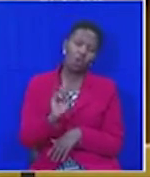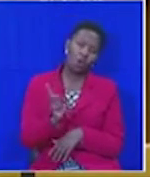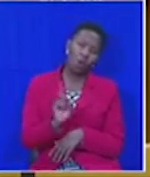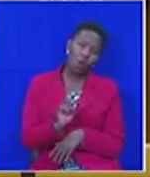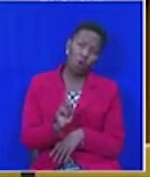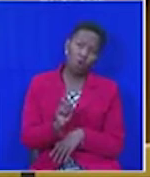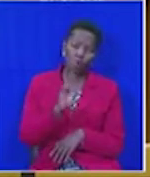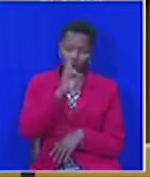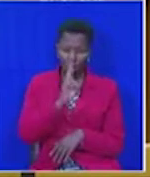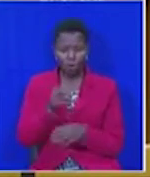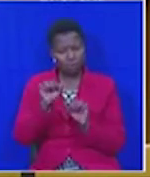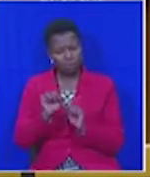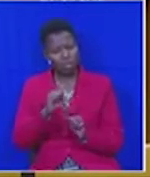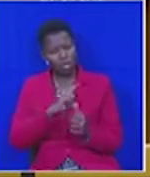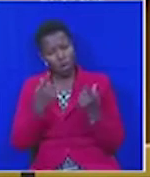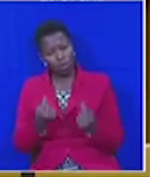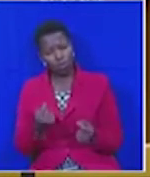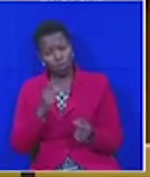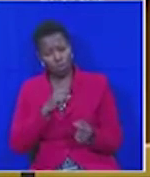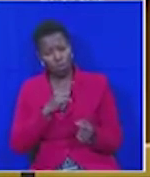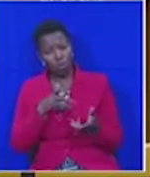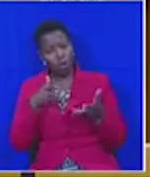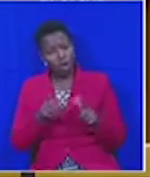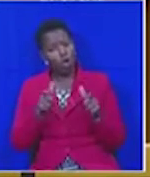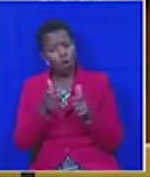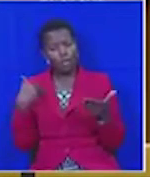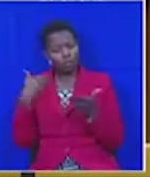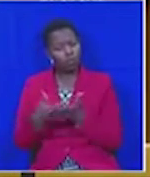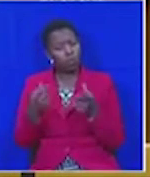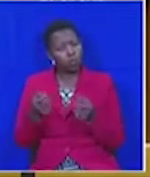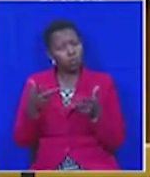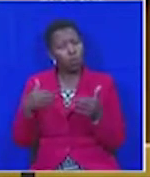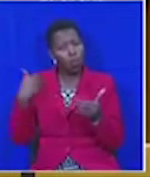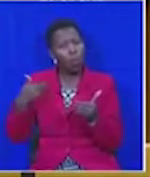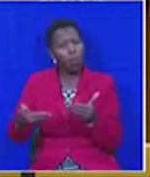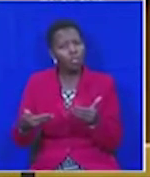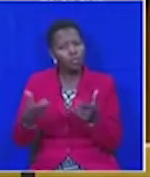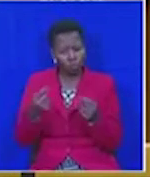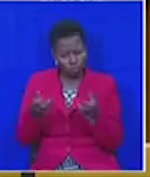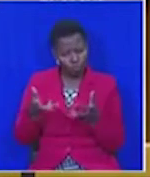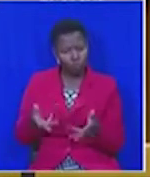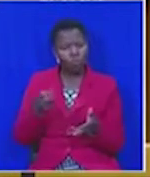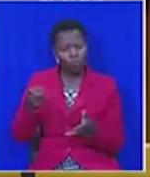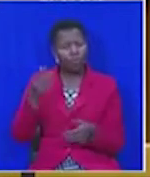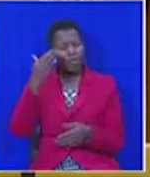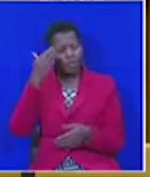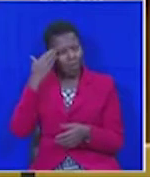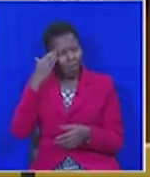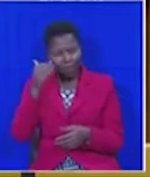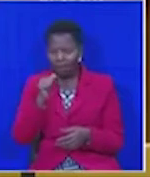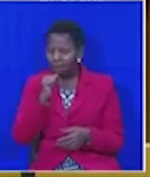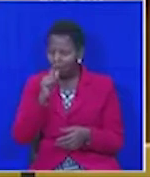Honorable Chair, I did it because it is a norm of this committee. He said that, and he knows very well that